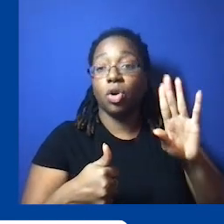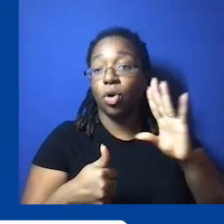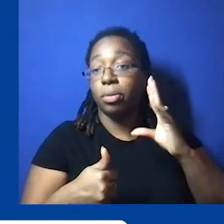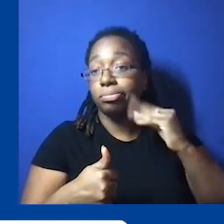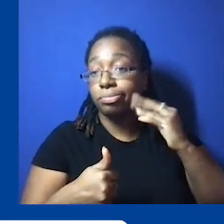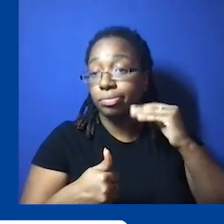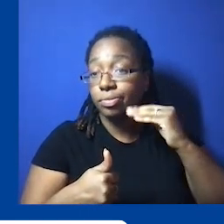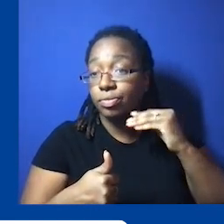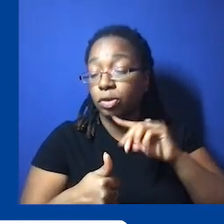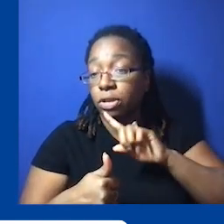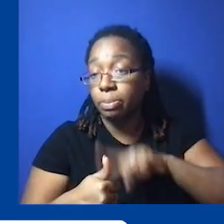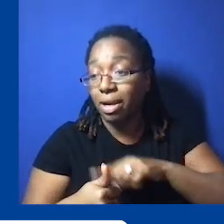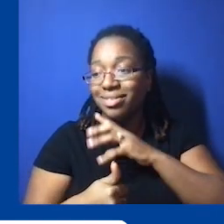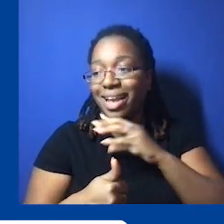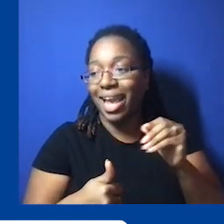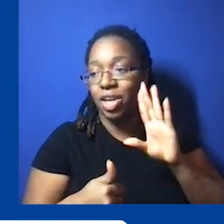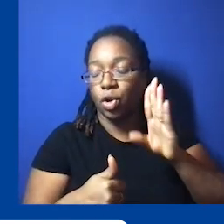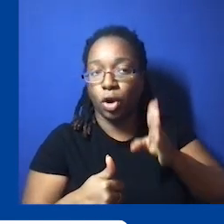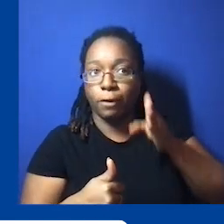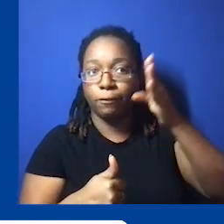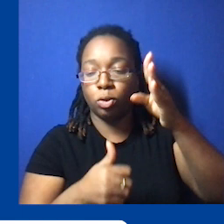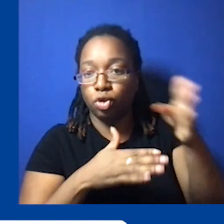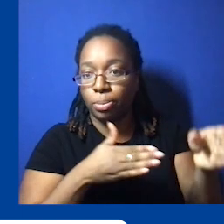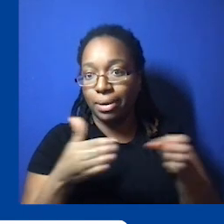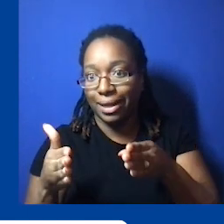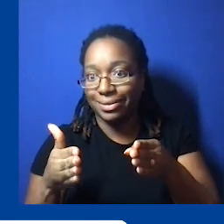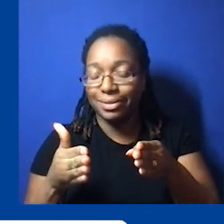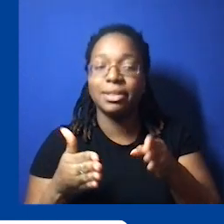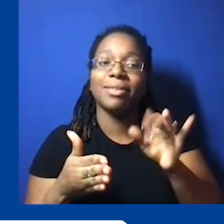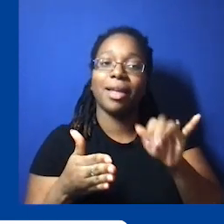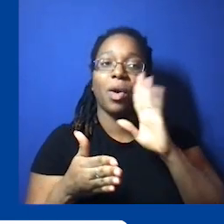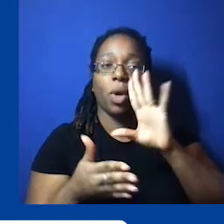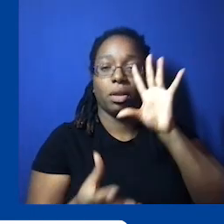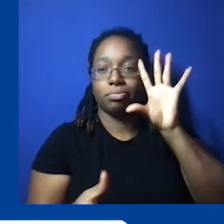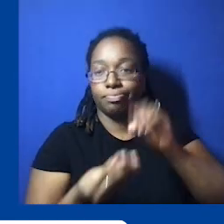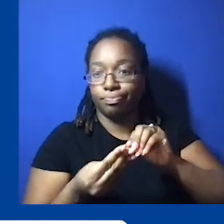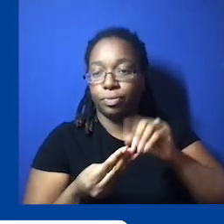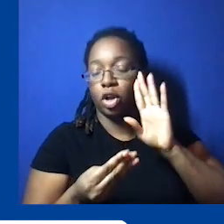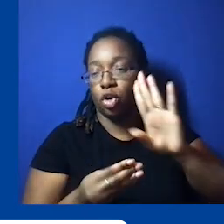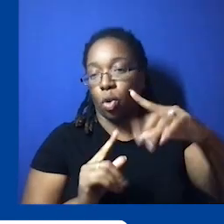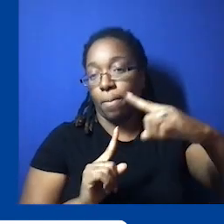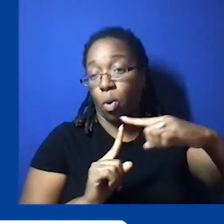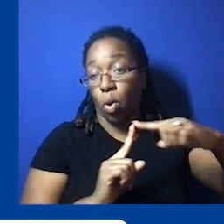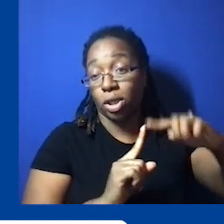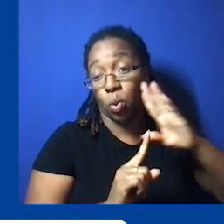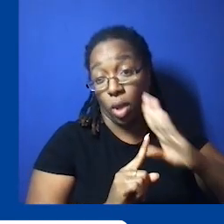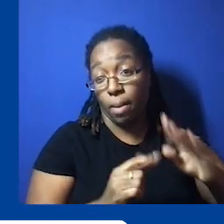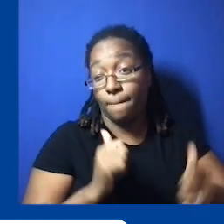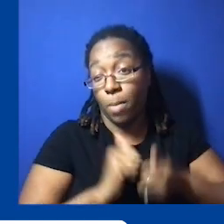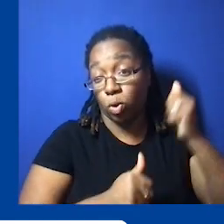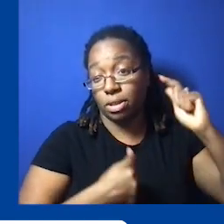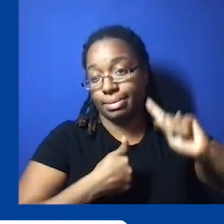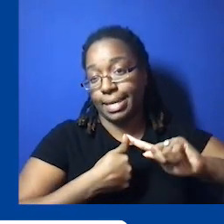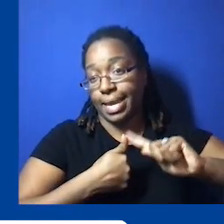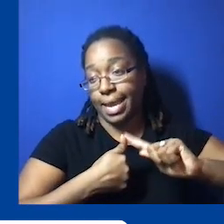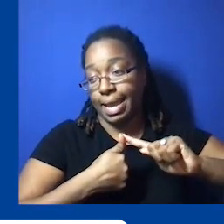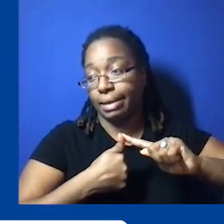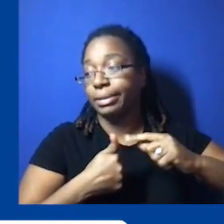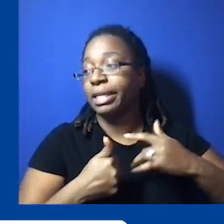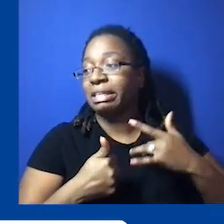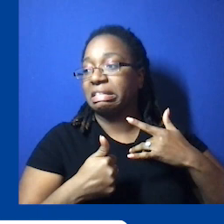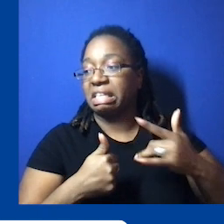relevant coursework and future year plans. This makes up the bulk of the scoring points. It's well